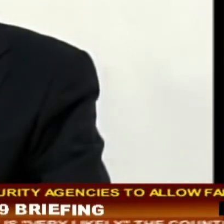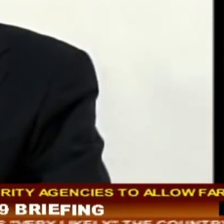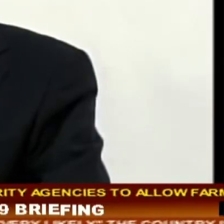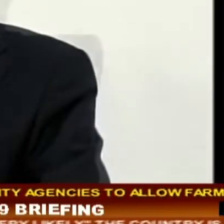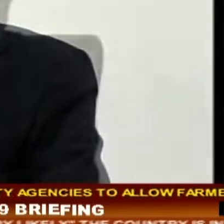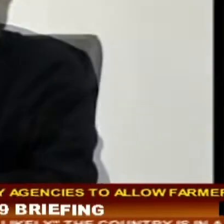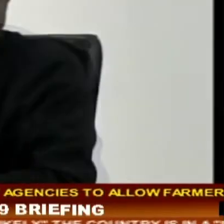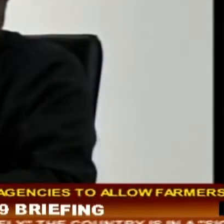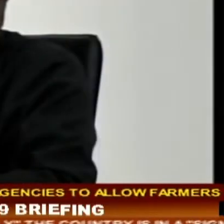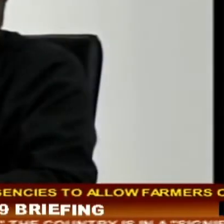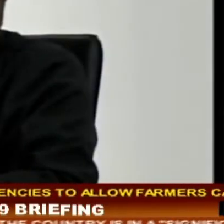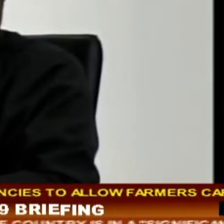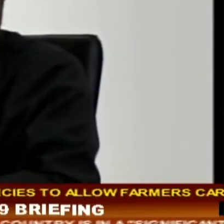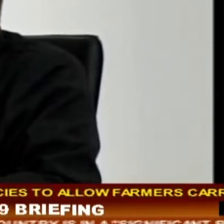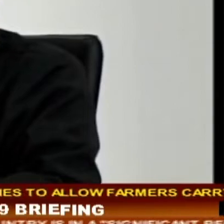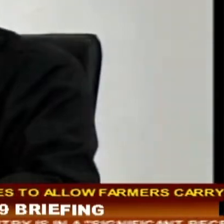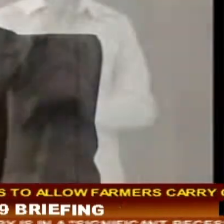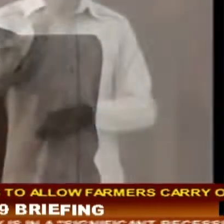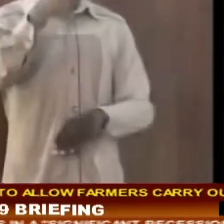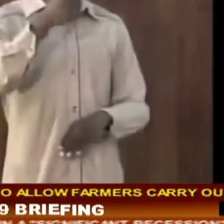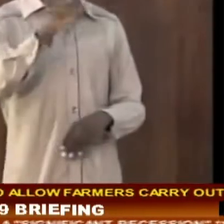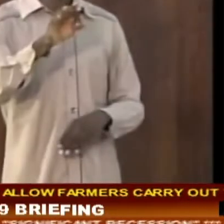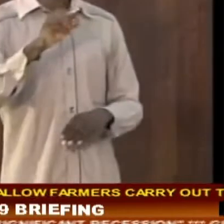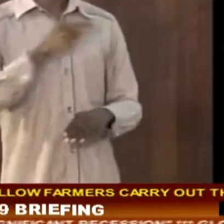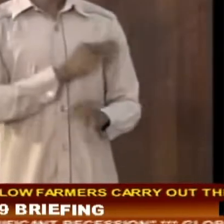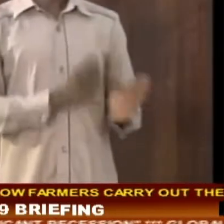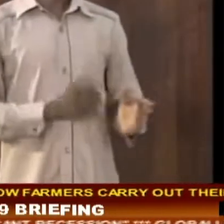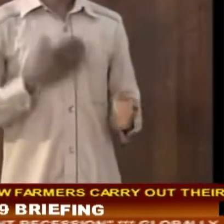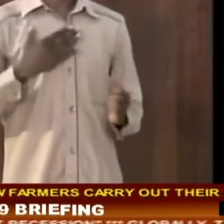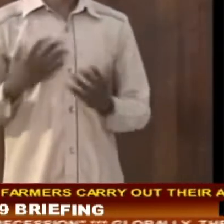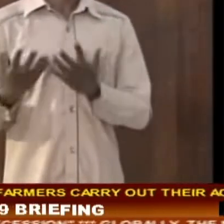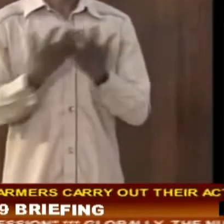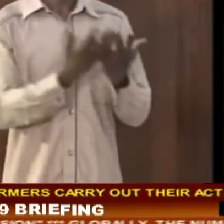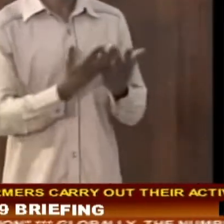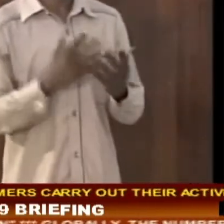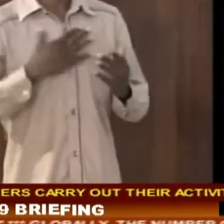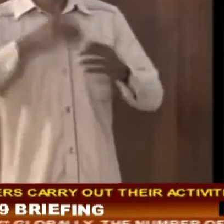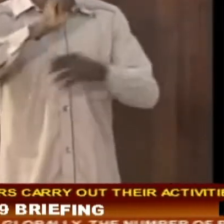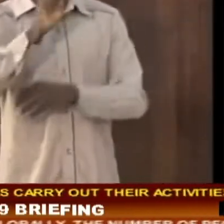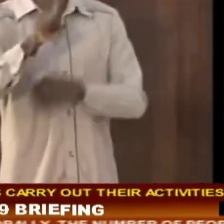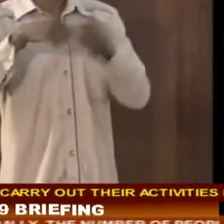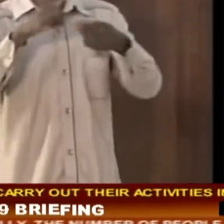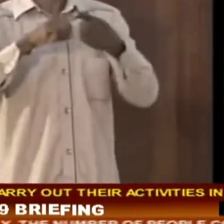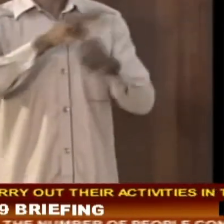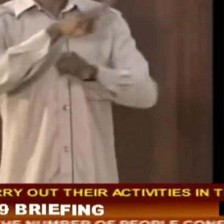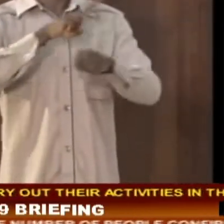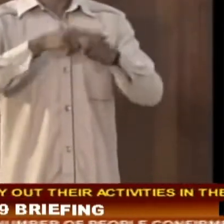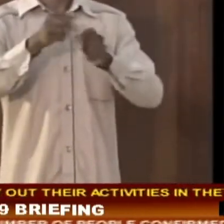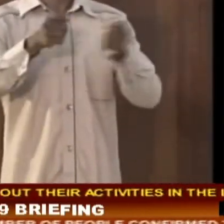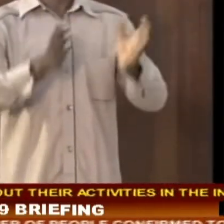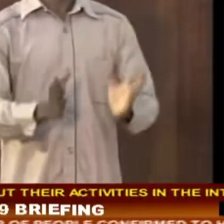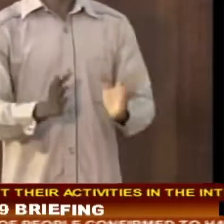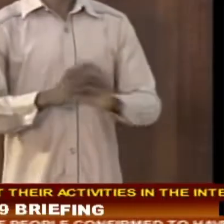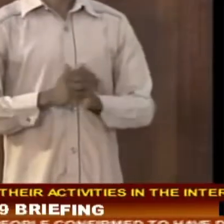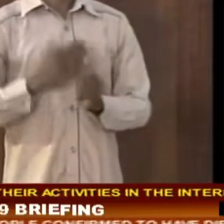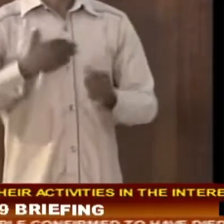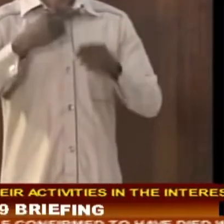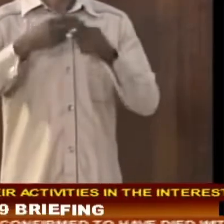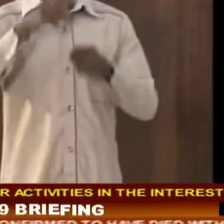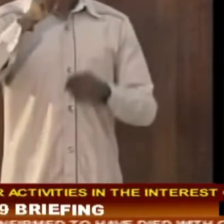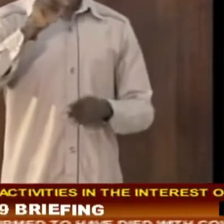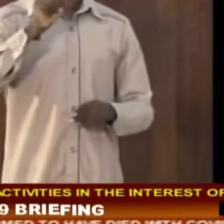you good evening the sjf ministers my colleagues um my question is to the National coordinator my name is